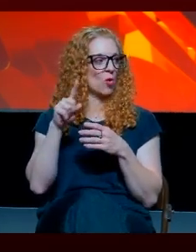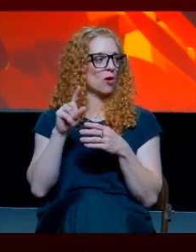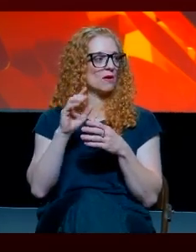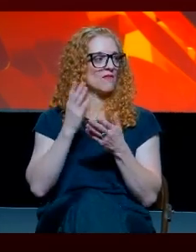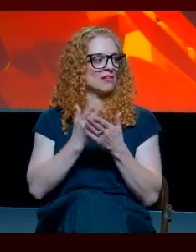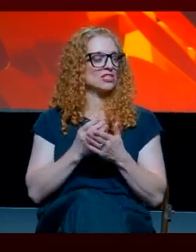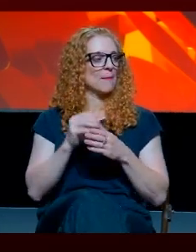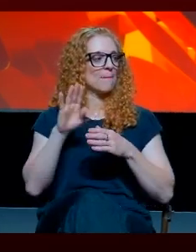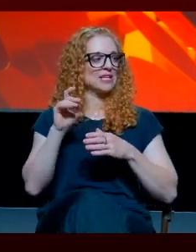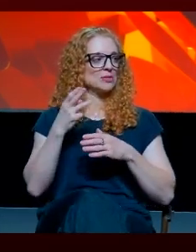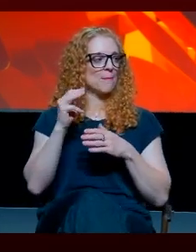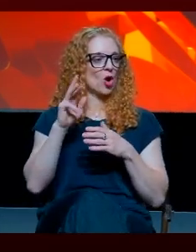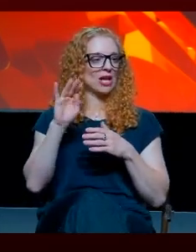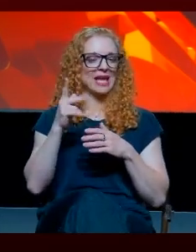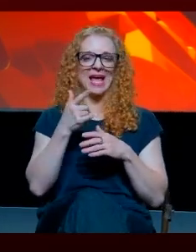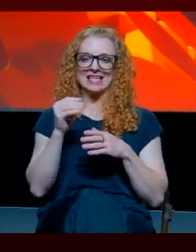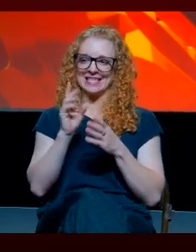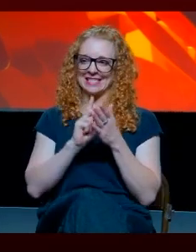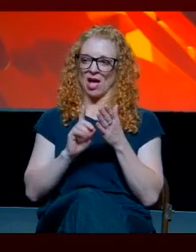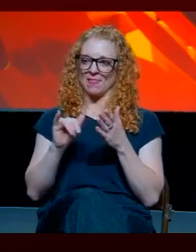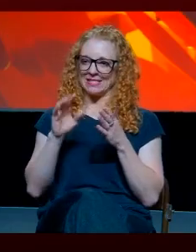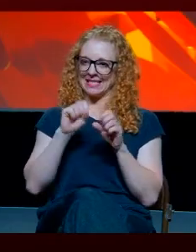and design of these systems?